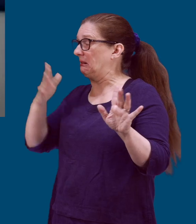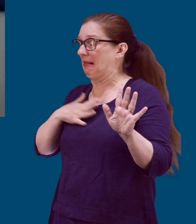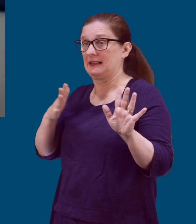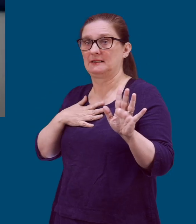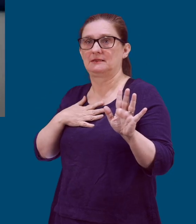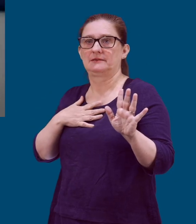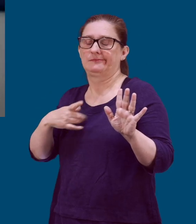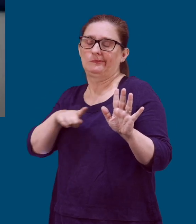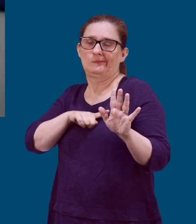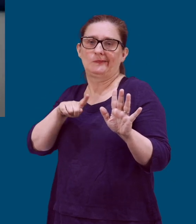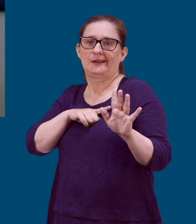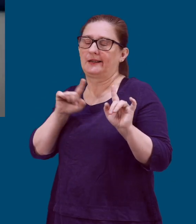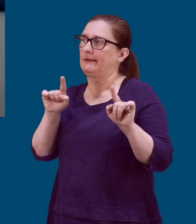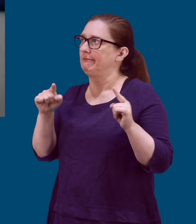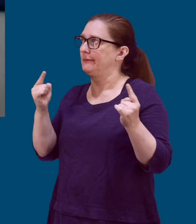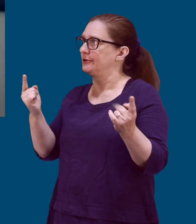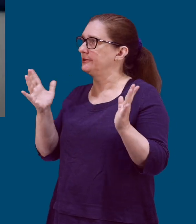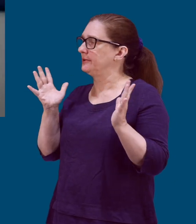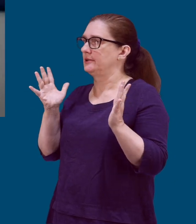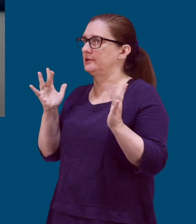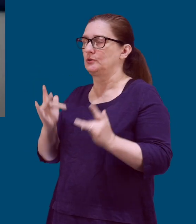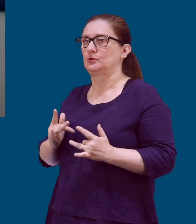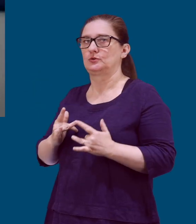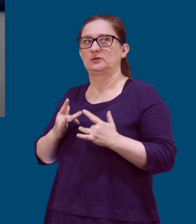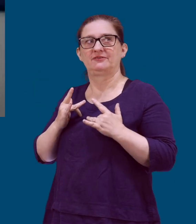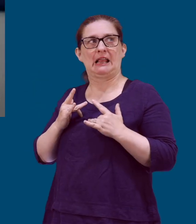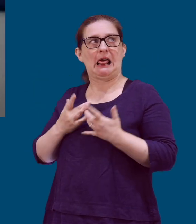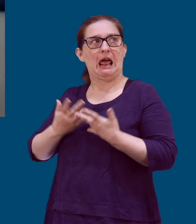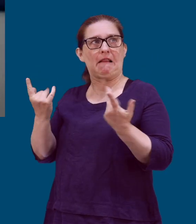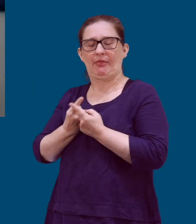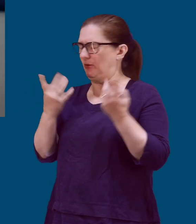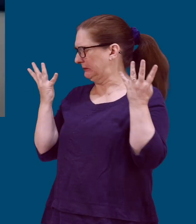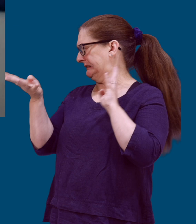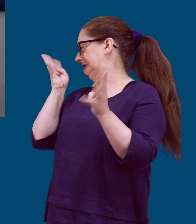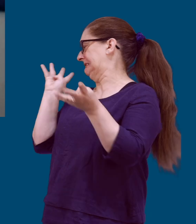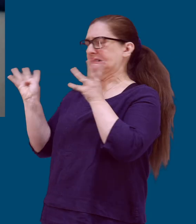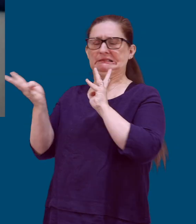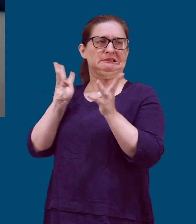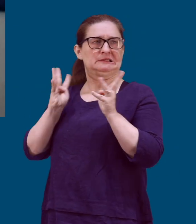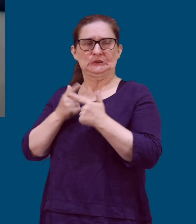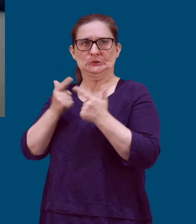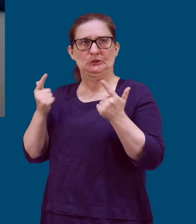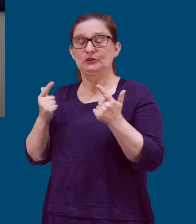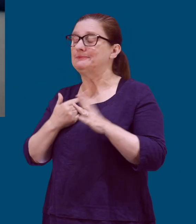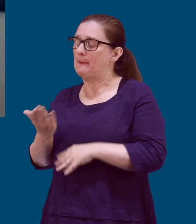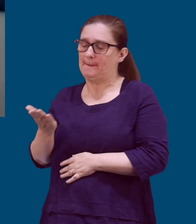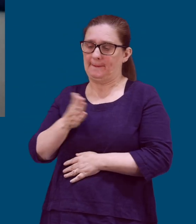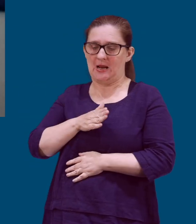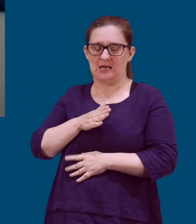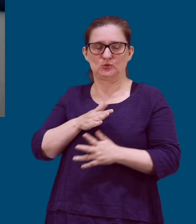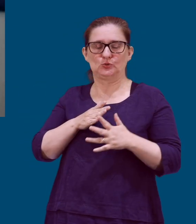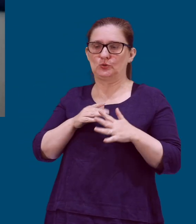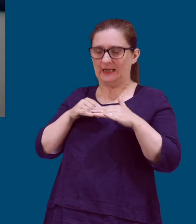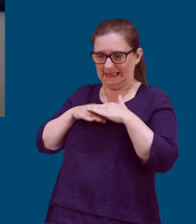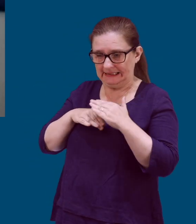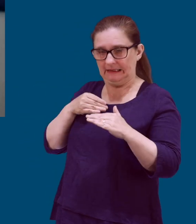it was impossible in that atmosphere to feel anything. I return to the lobby to look at my